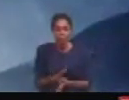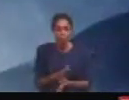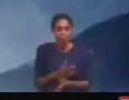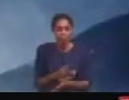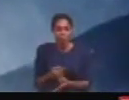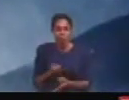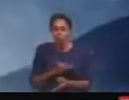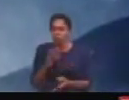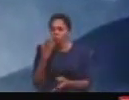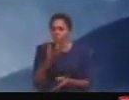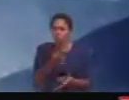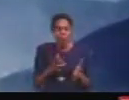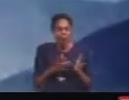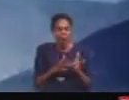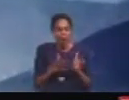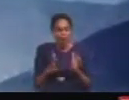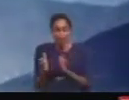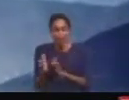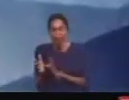freedom, I speak